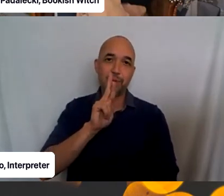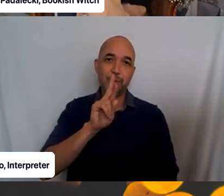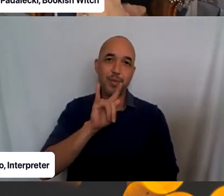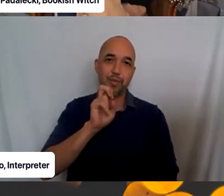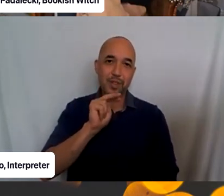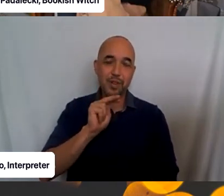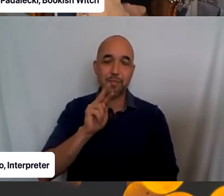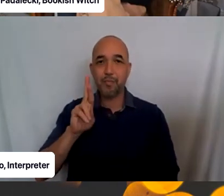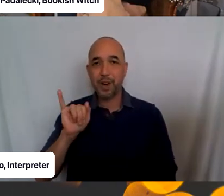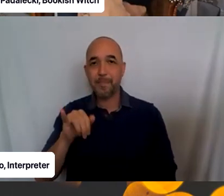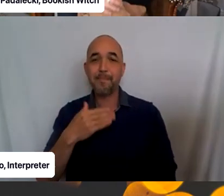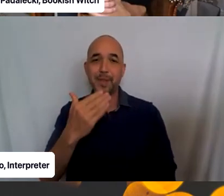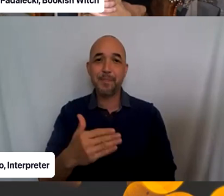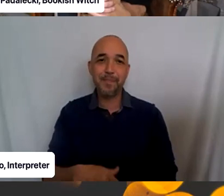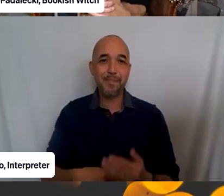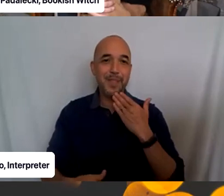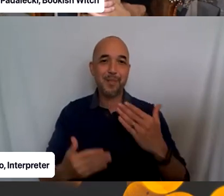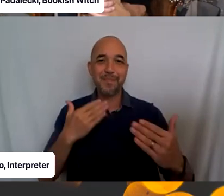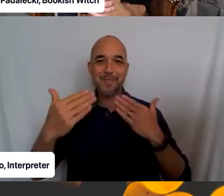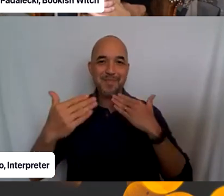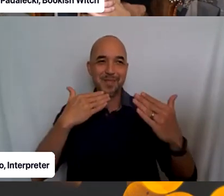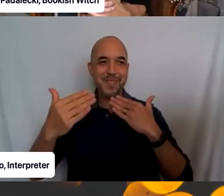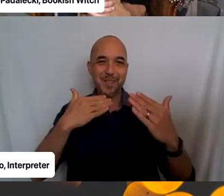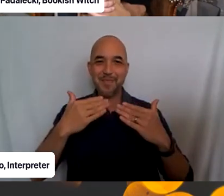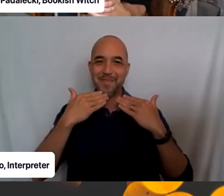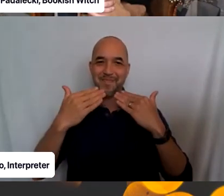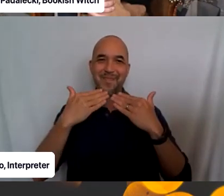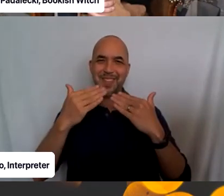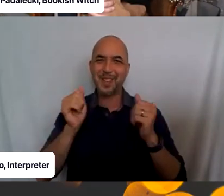Thanks so much. Thank you. Thank you so much, everybody.